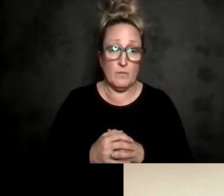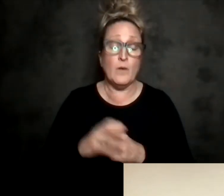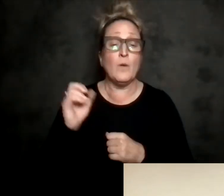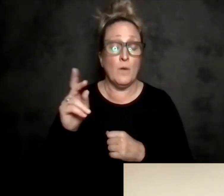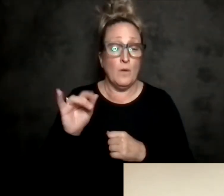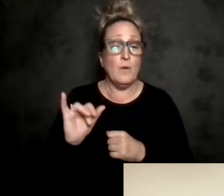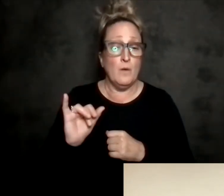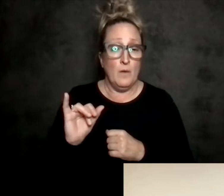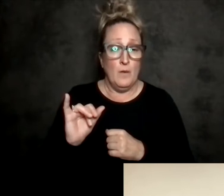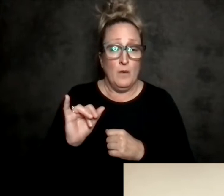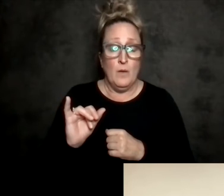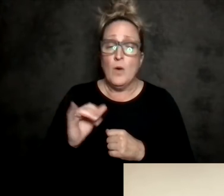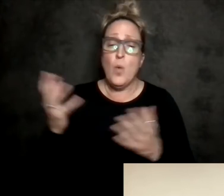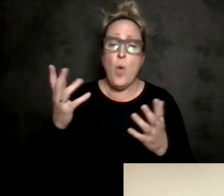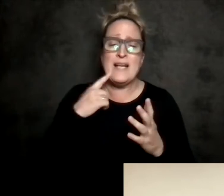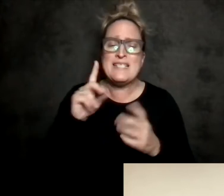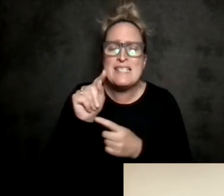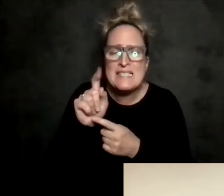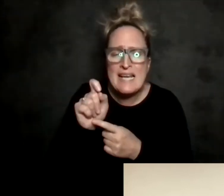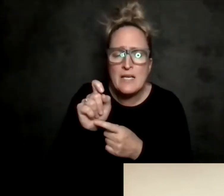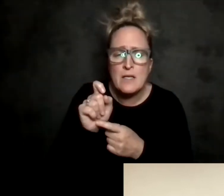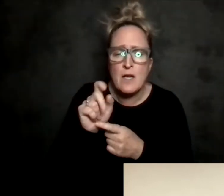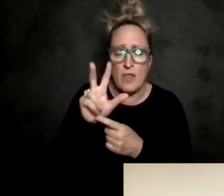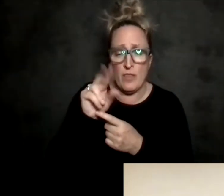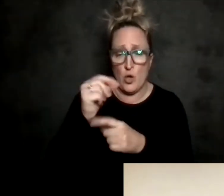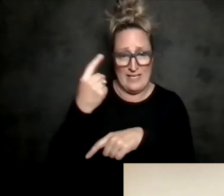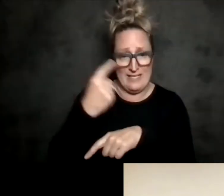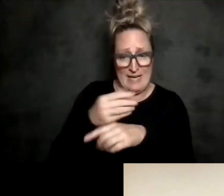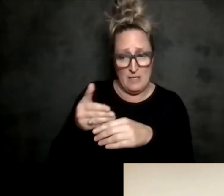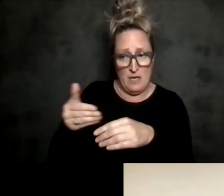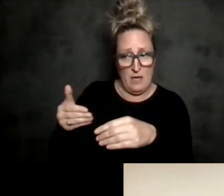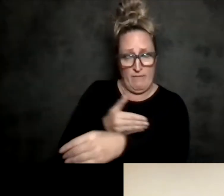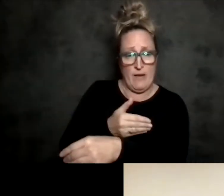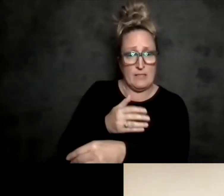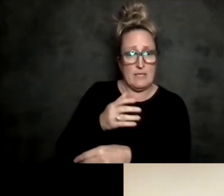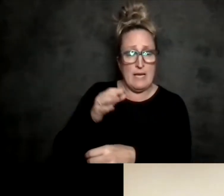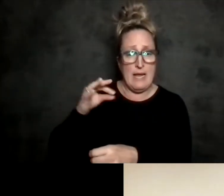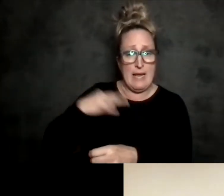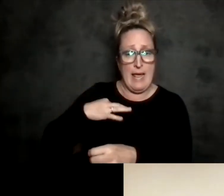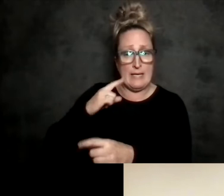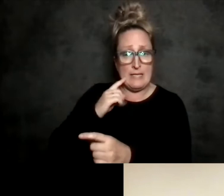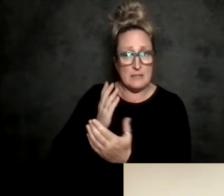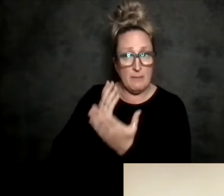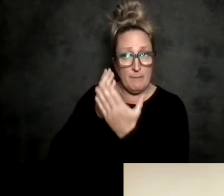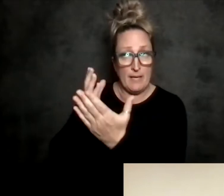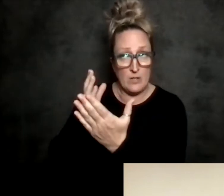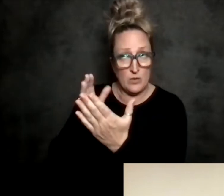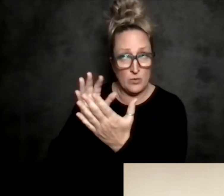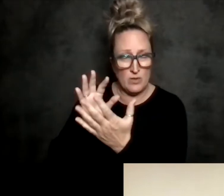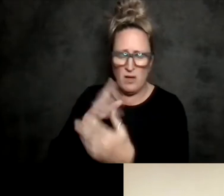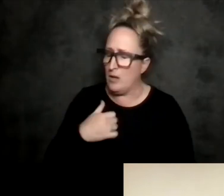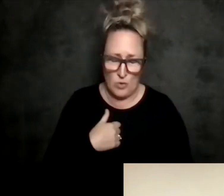then what is the date that the 30 days in advance candidate submissions is based? I'm